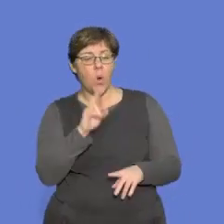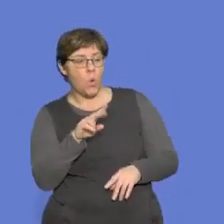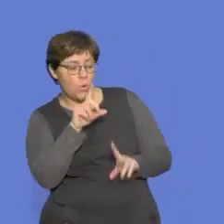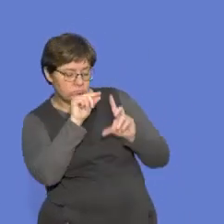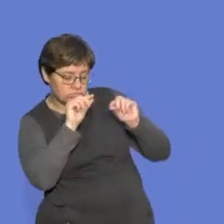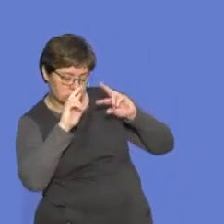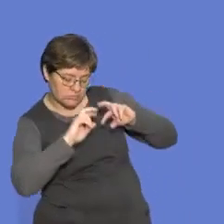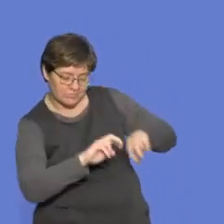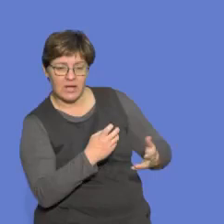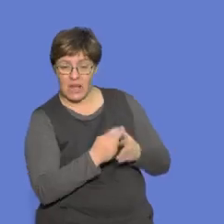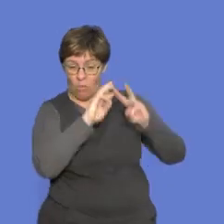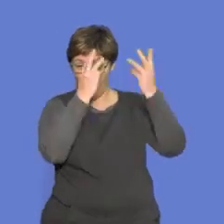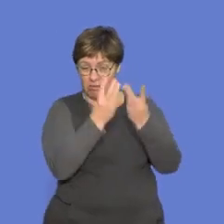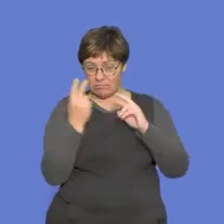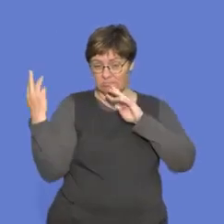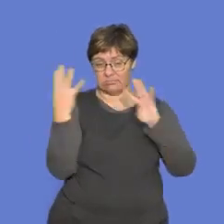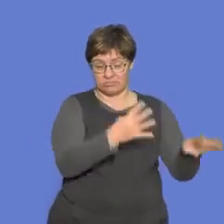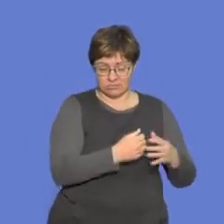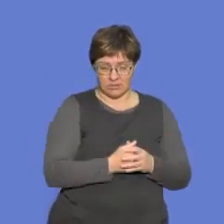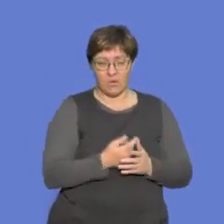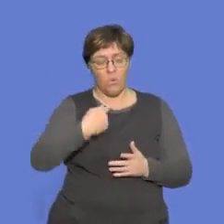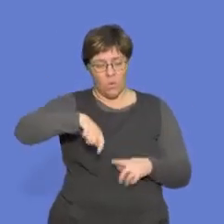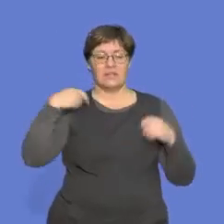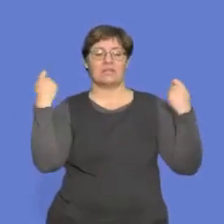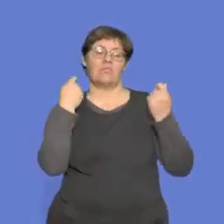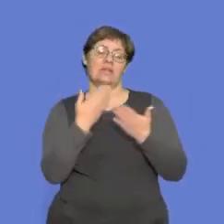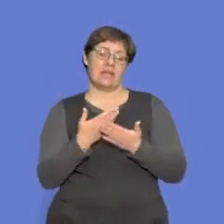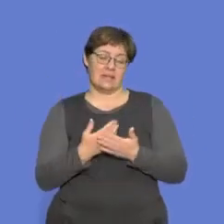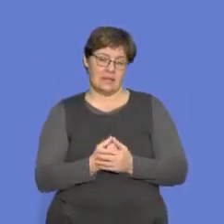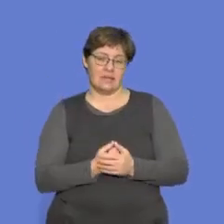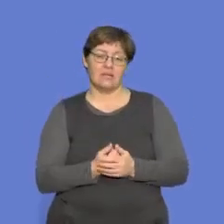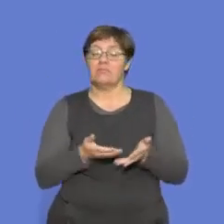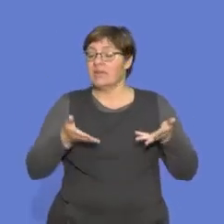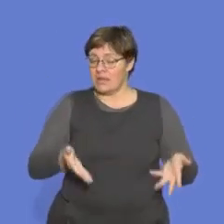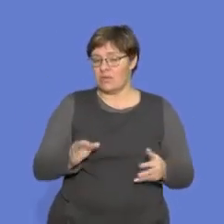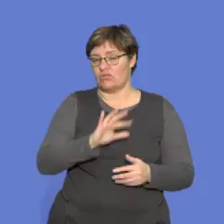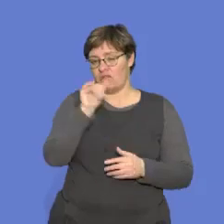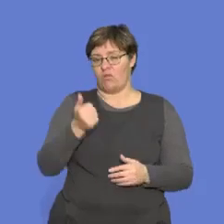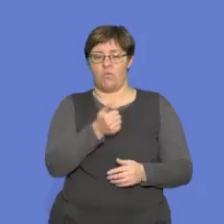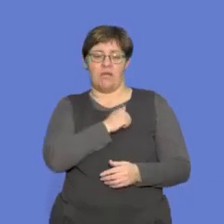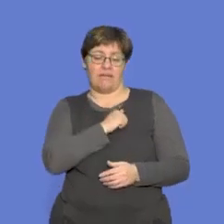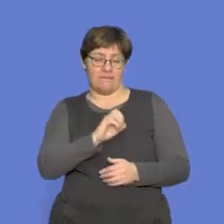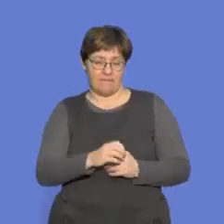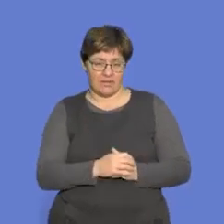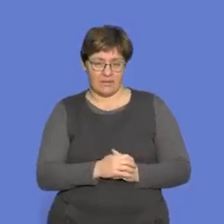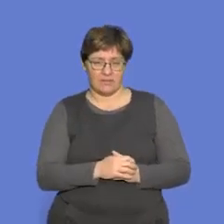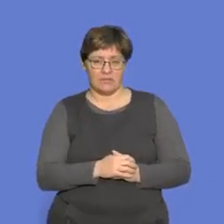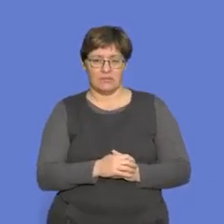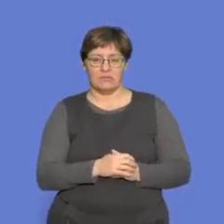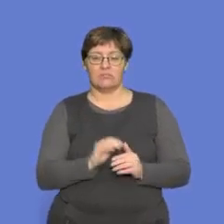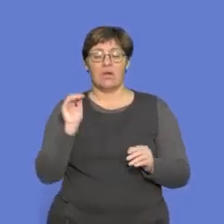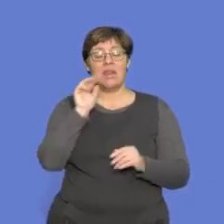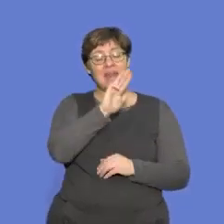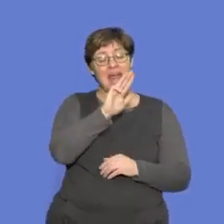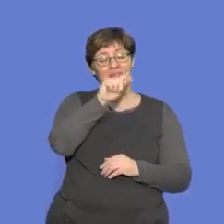must celebrate, and that's a unique feature that we have right here in South Africa. Of the 9,600 species of